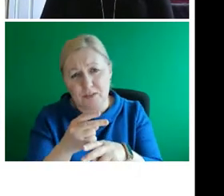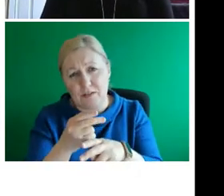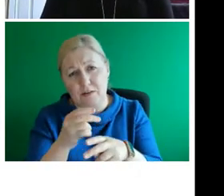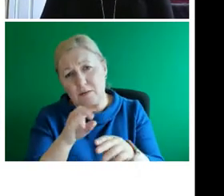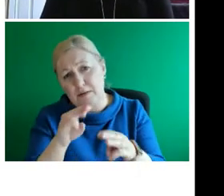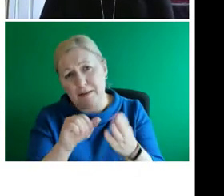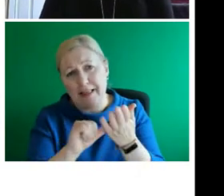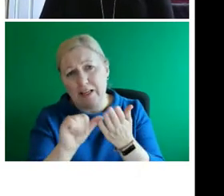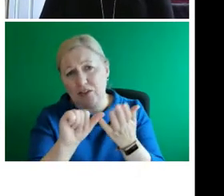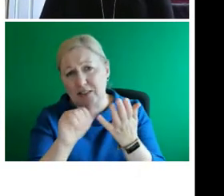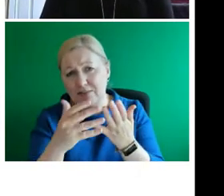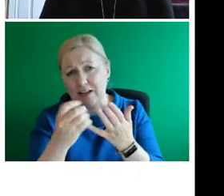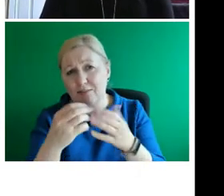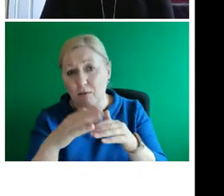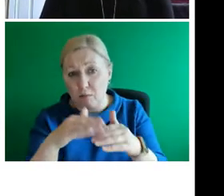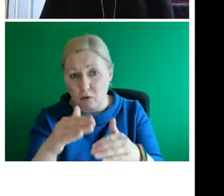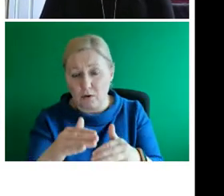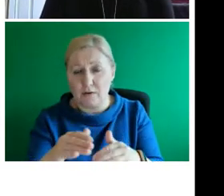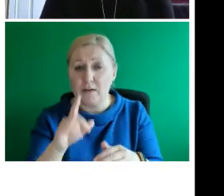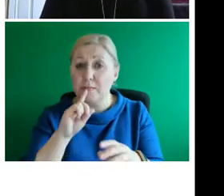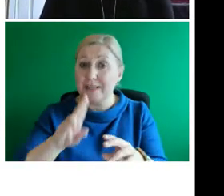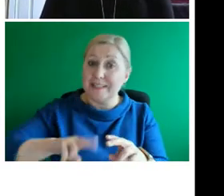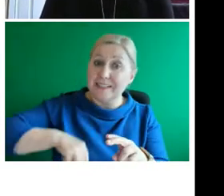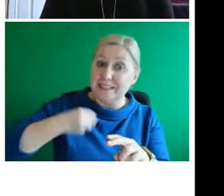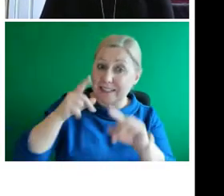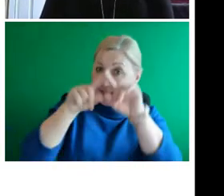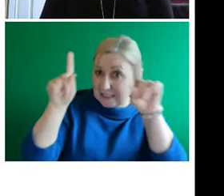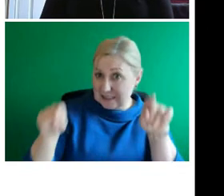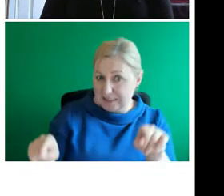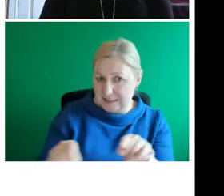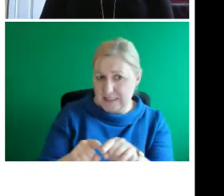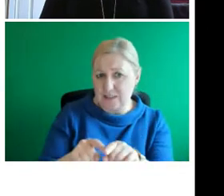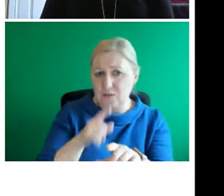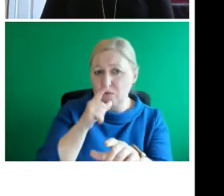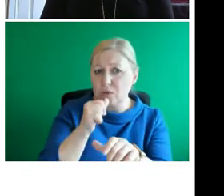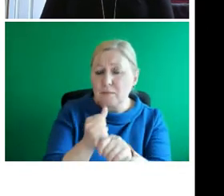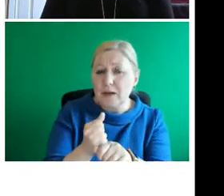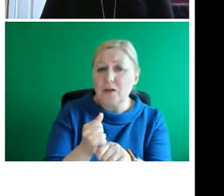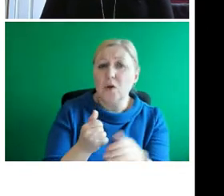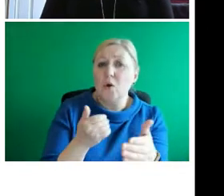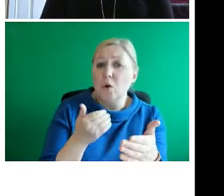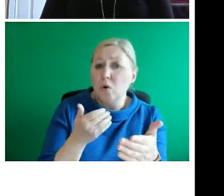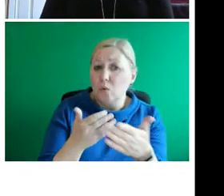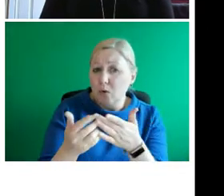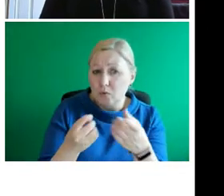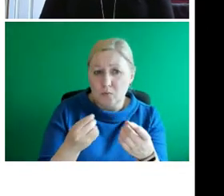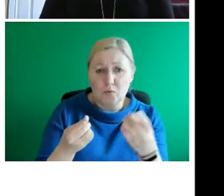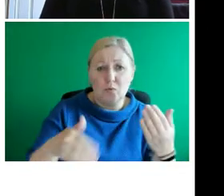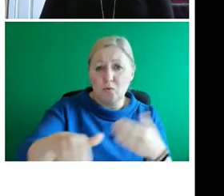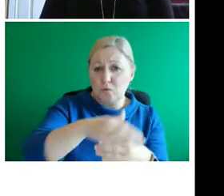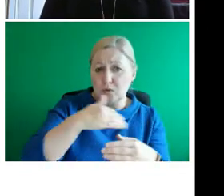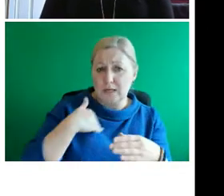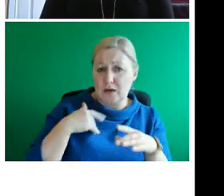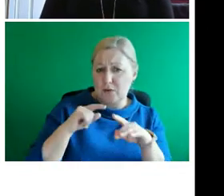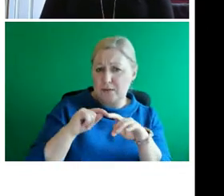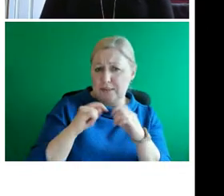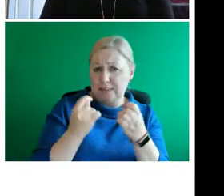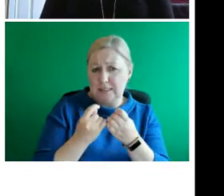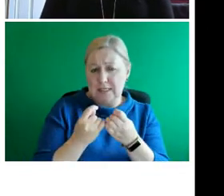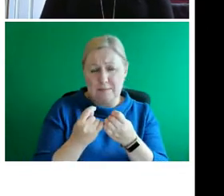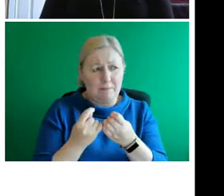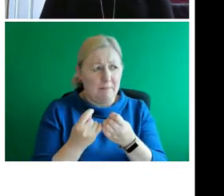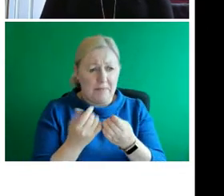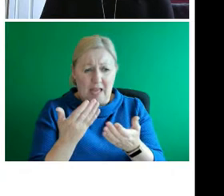of referrals. So at least 95% of the referrals that come to a psychiatry of later life team come from the patient's